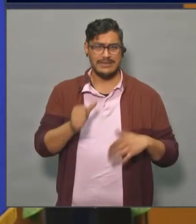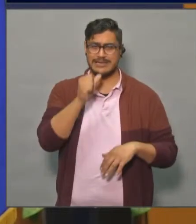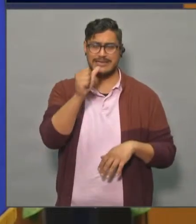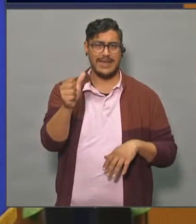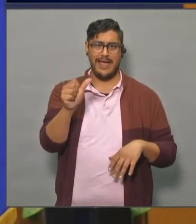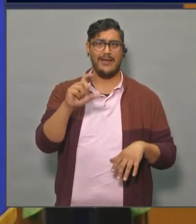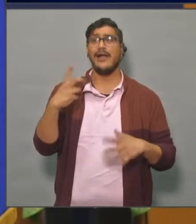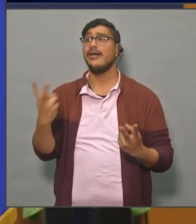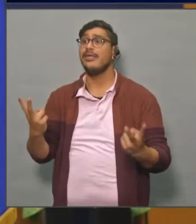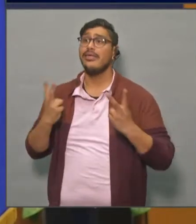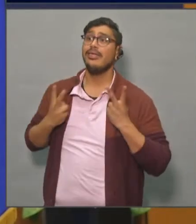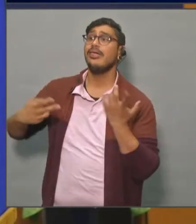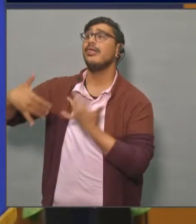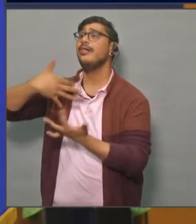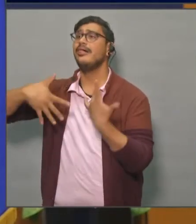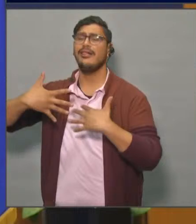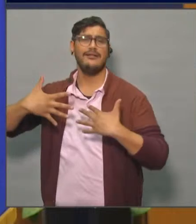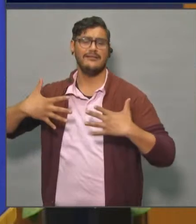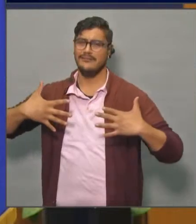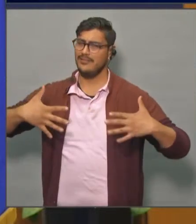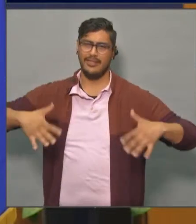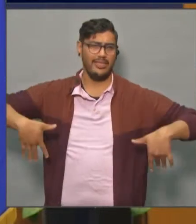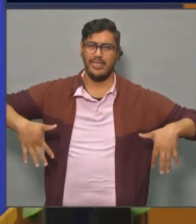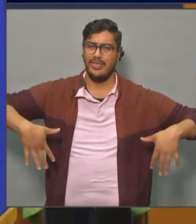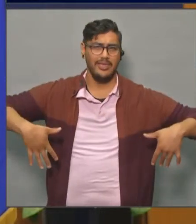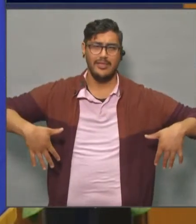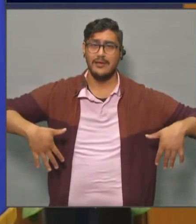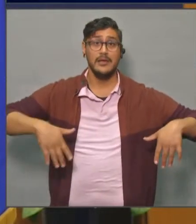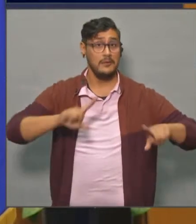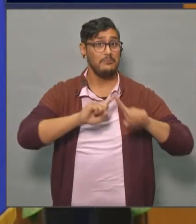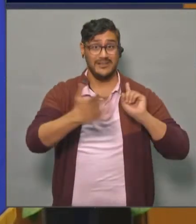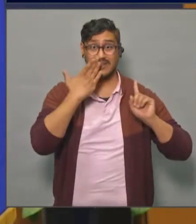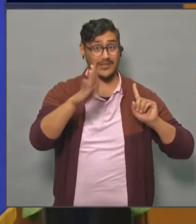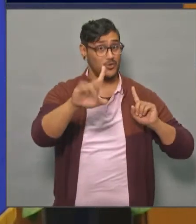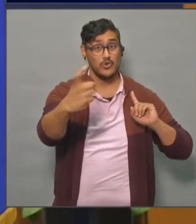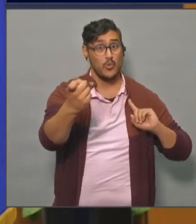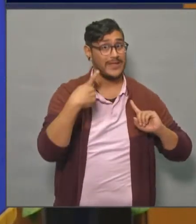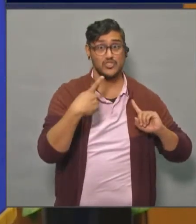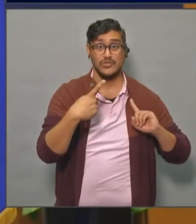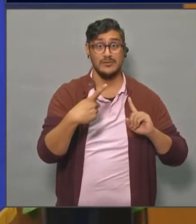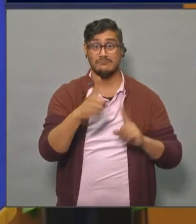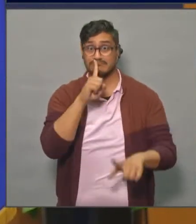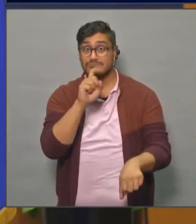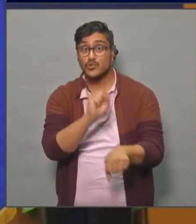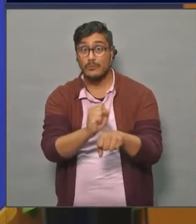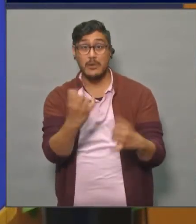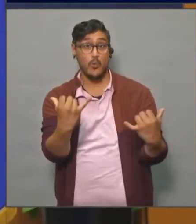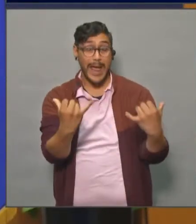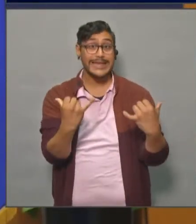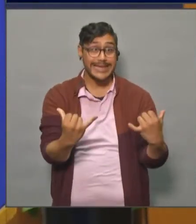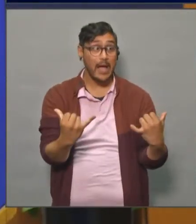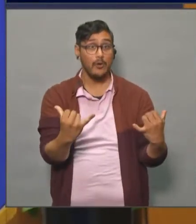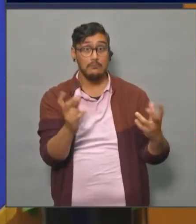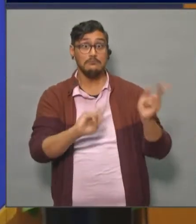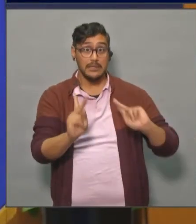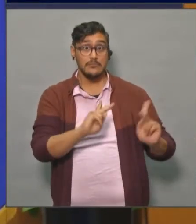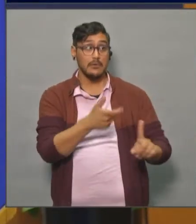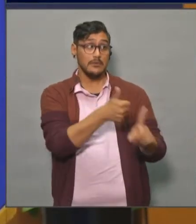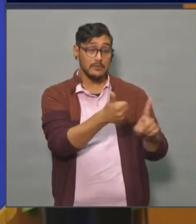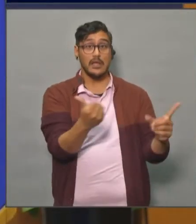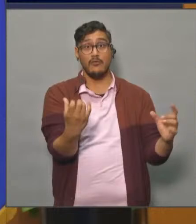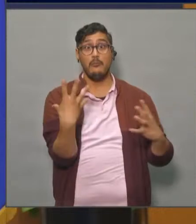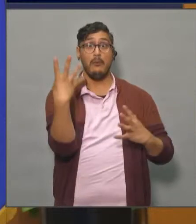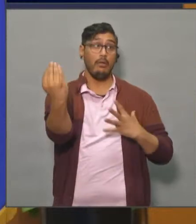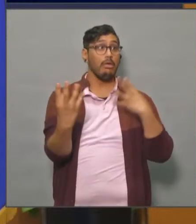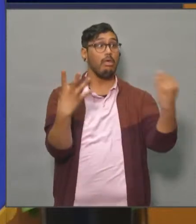units together. But I like your question because it acknowledges the reality is as people are about more, they are going to be seeing other